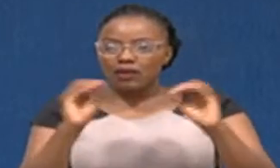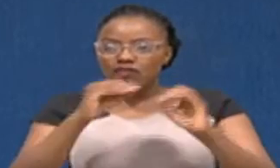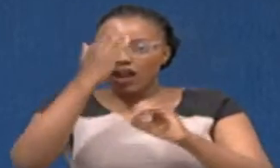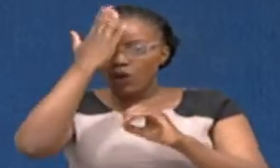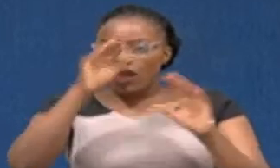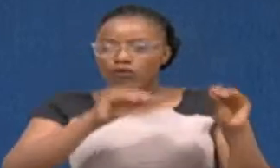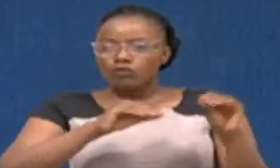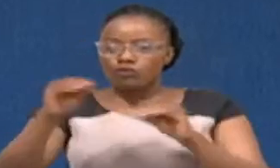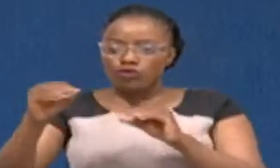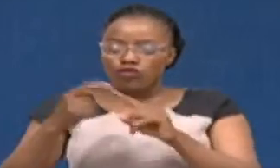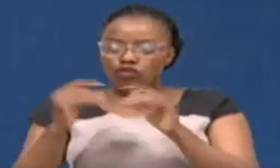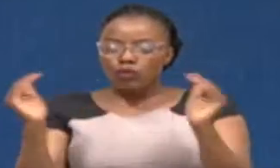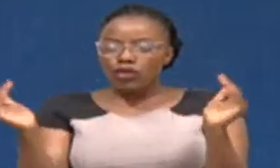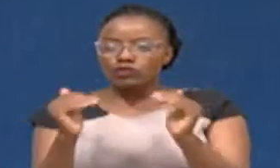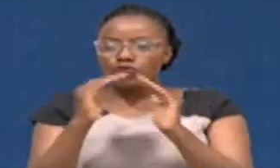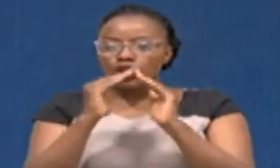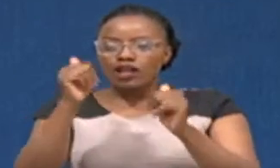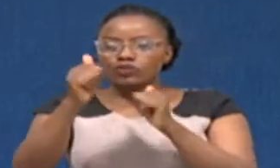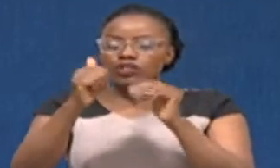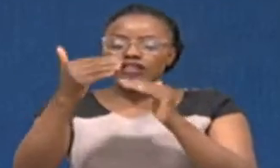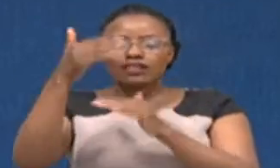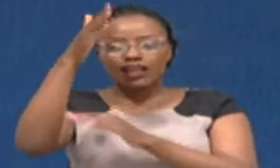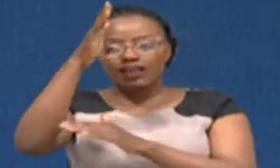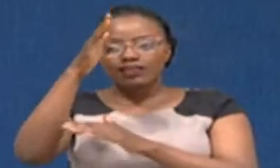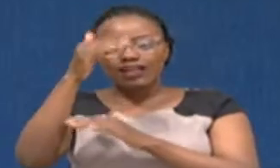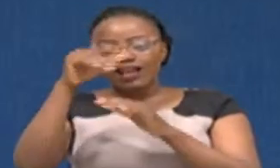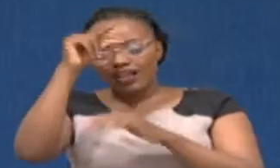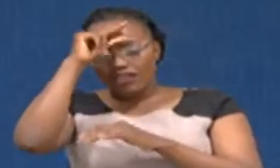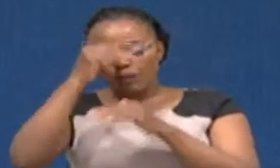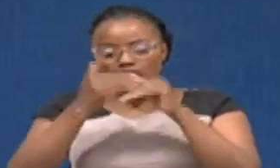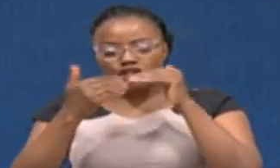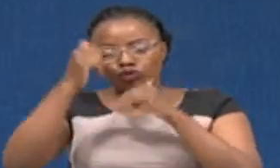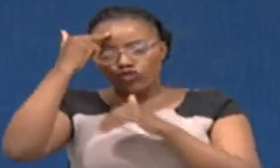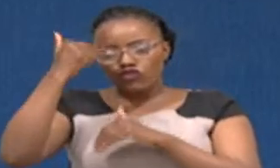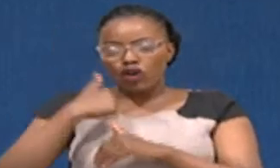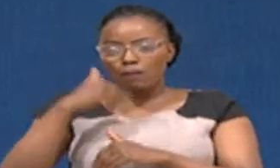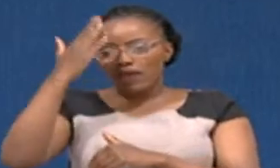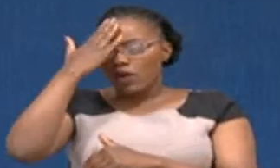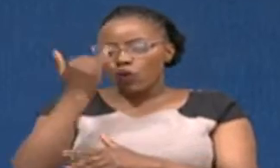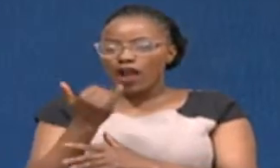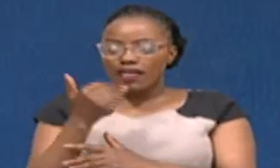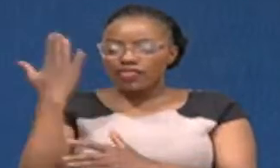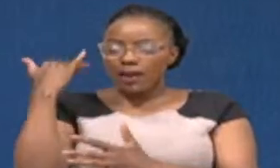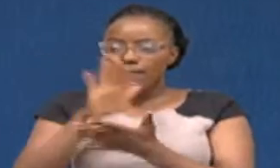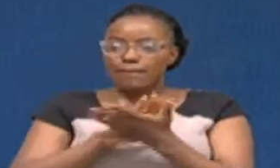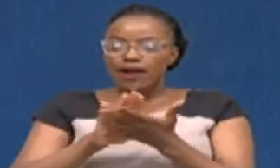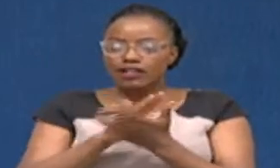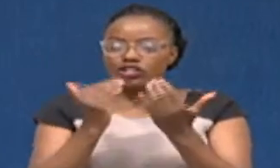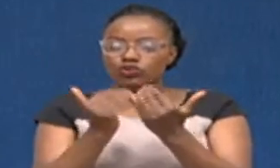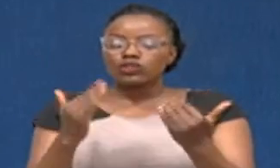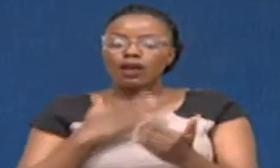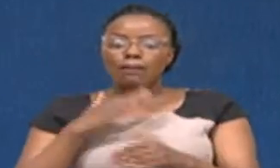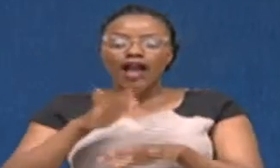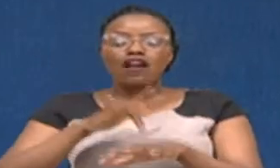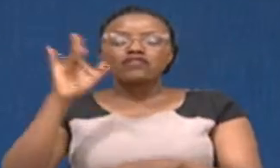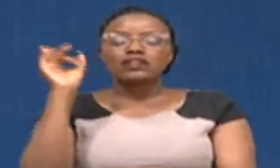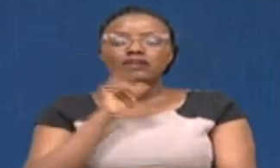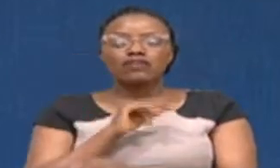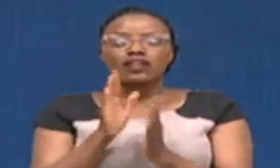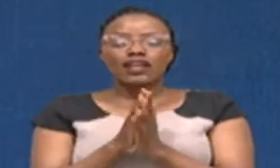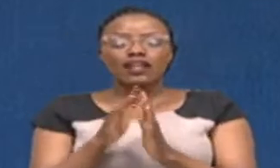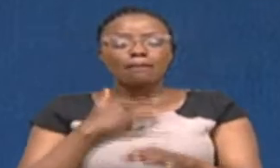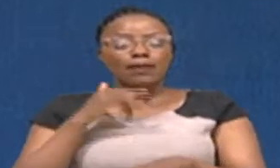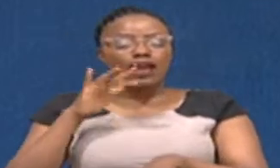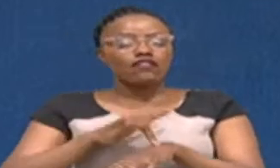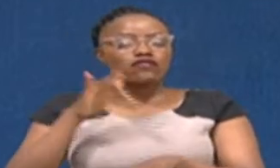even move out of this small house that okay. The government built for me. Why? Because the background of my children was affected. Okay. I